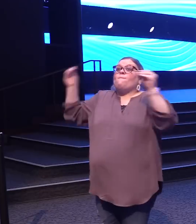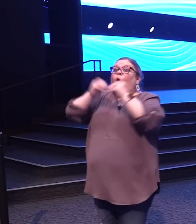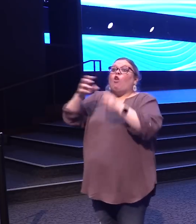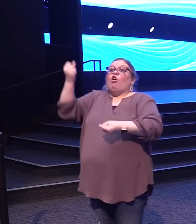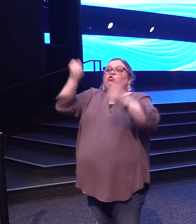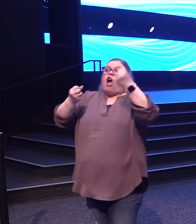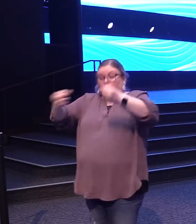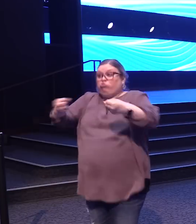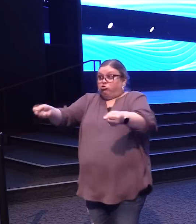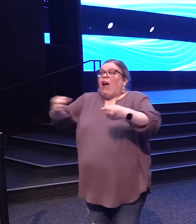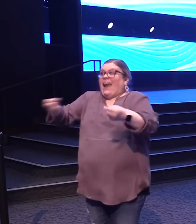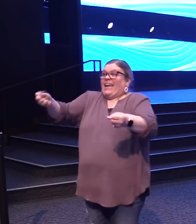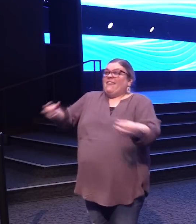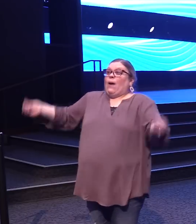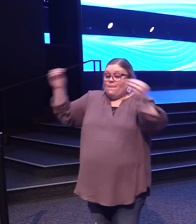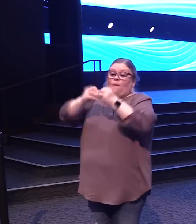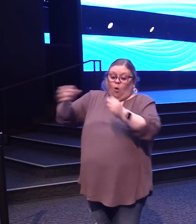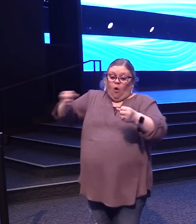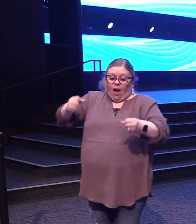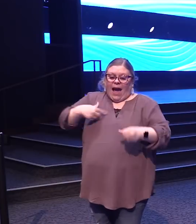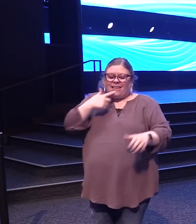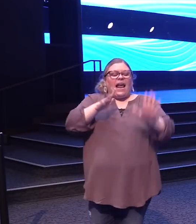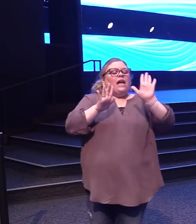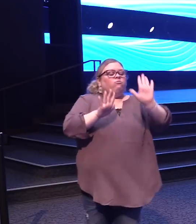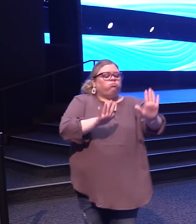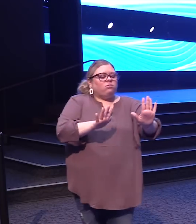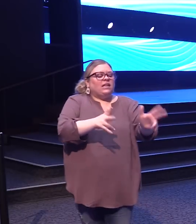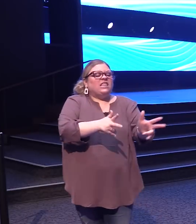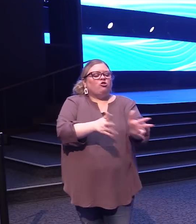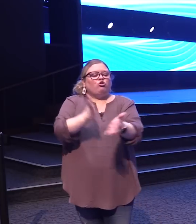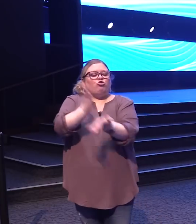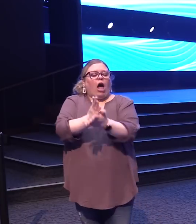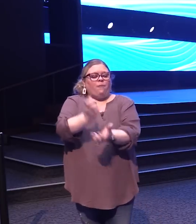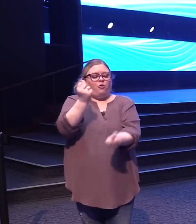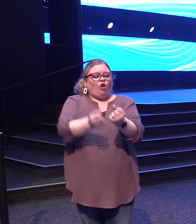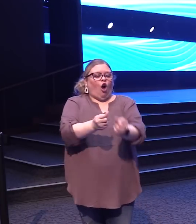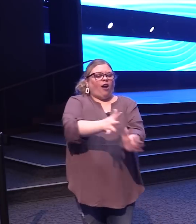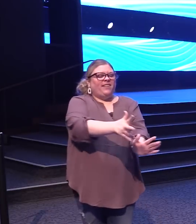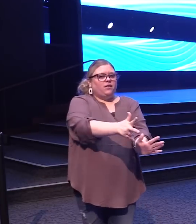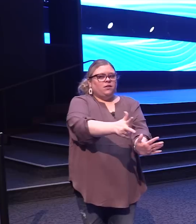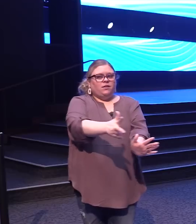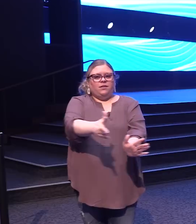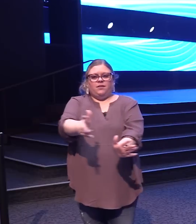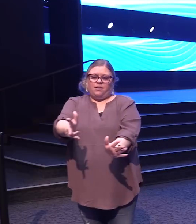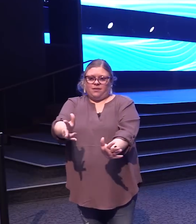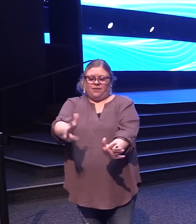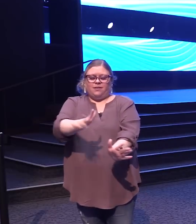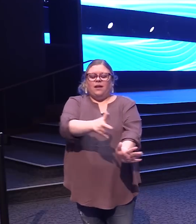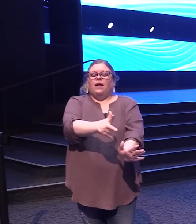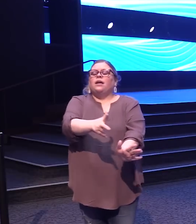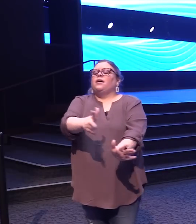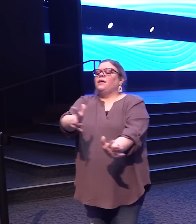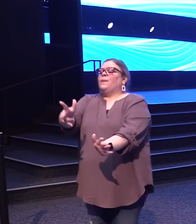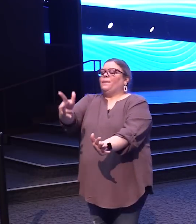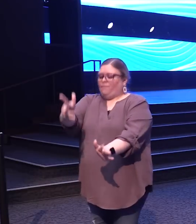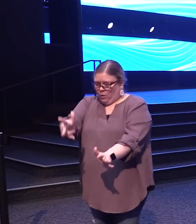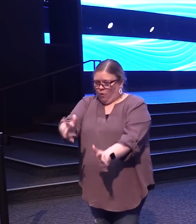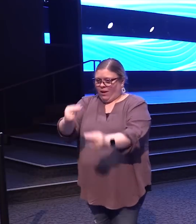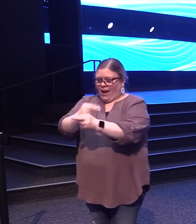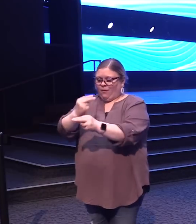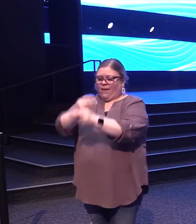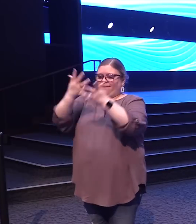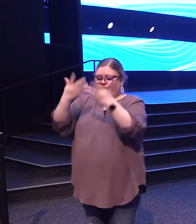was shaking even wilder. I said, man, stop the car. So he pulled over to the side of the